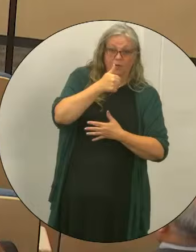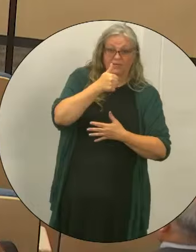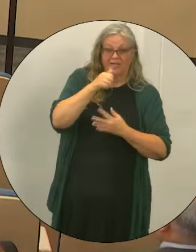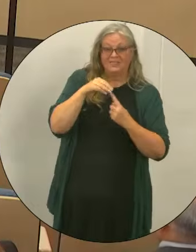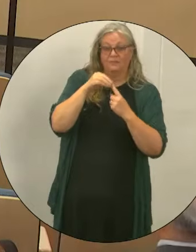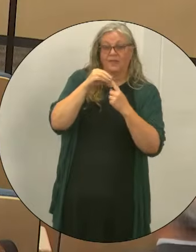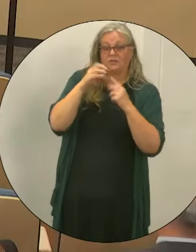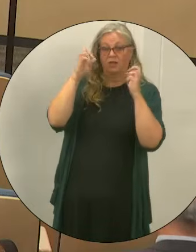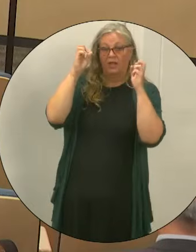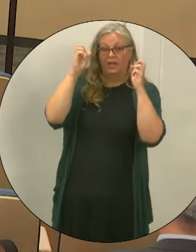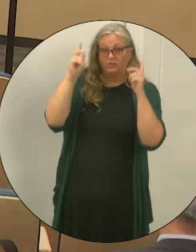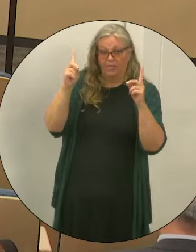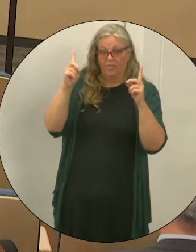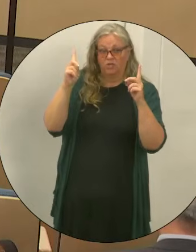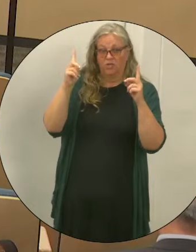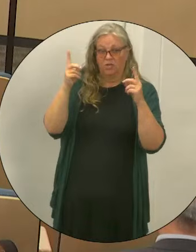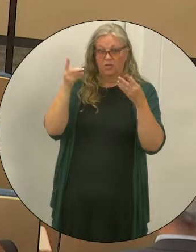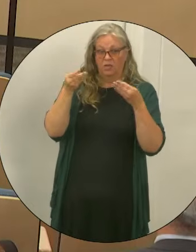education funding.